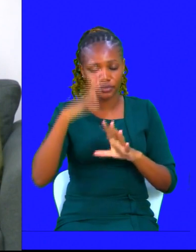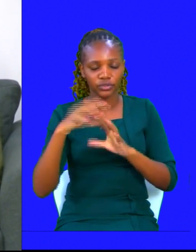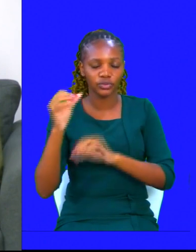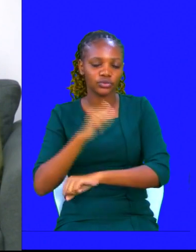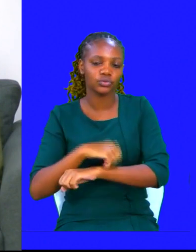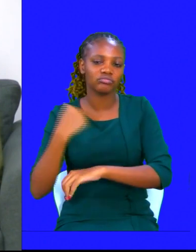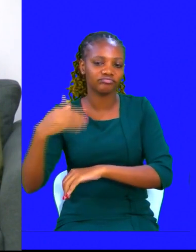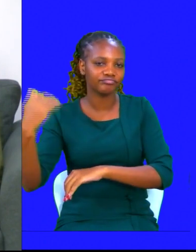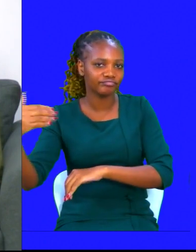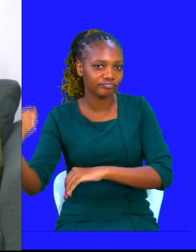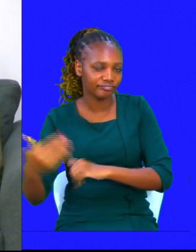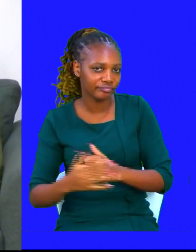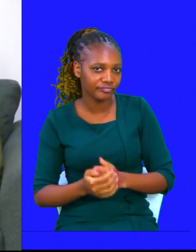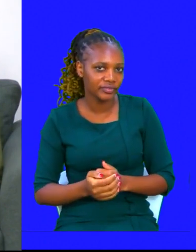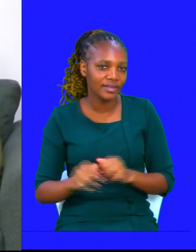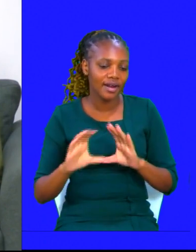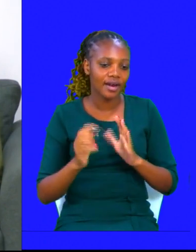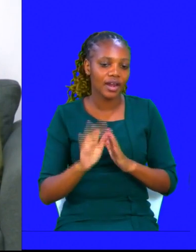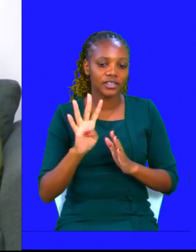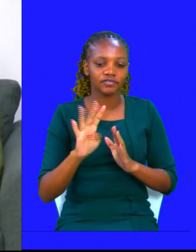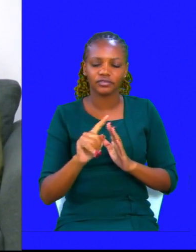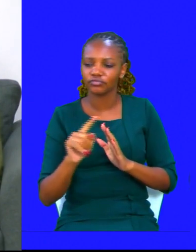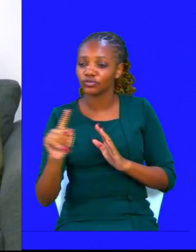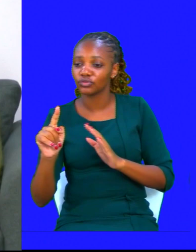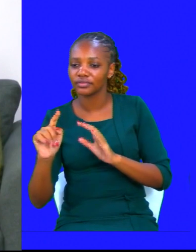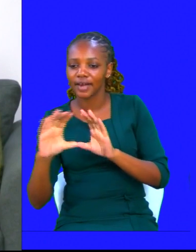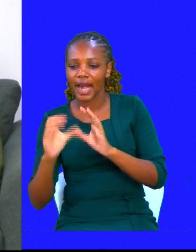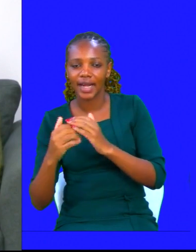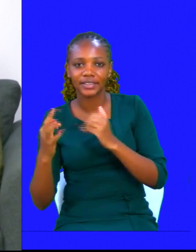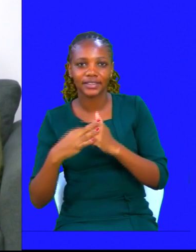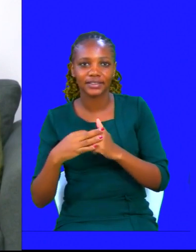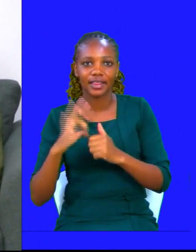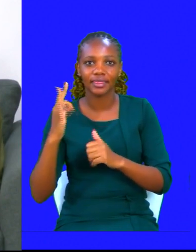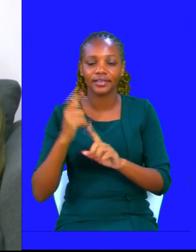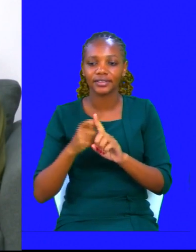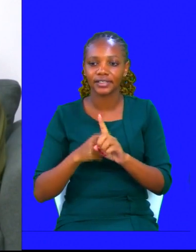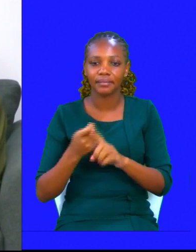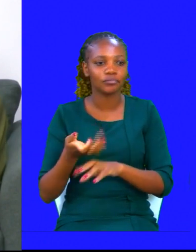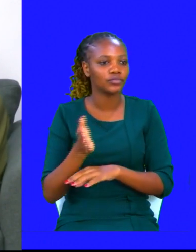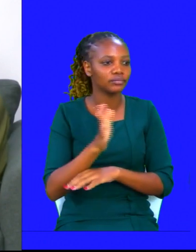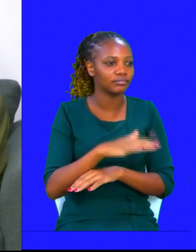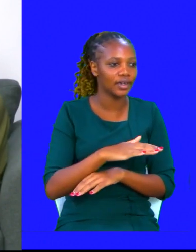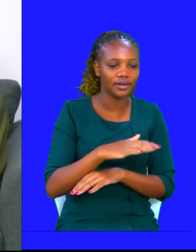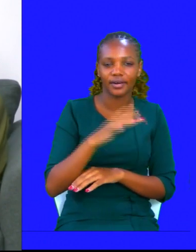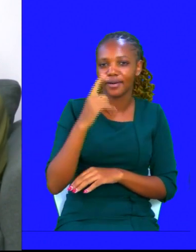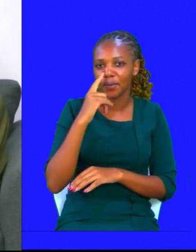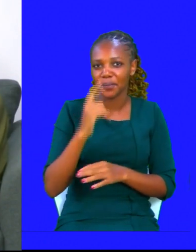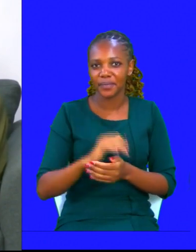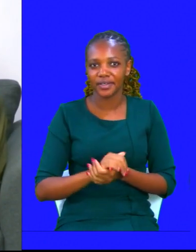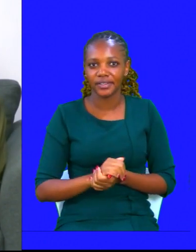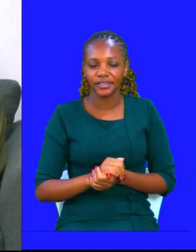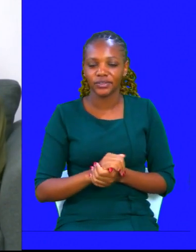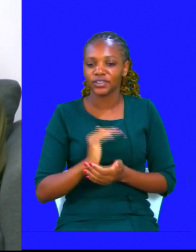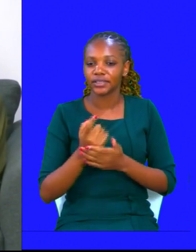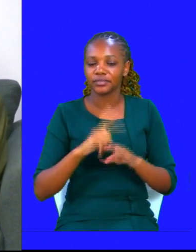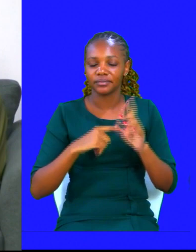time, I remember from class 4 until class 8, the third term is when I didn't get homesick. I used to cry. I used to cry each and